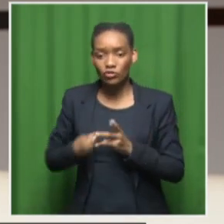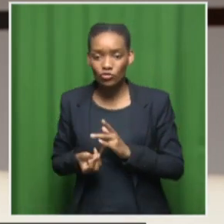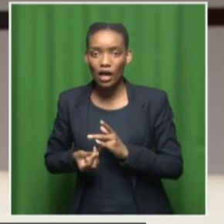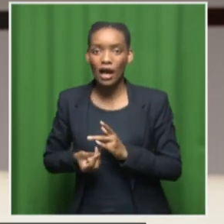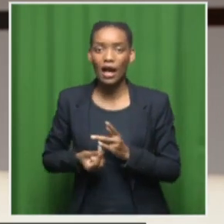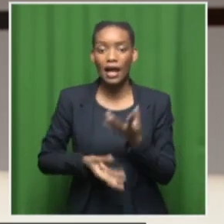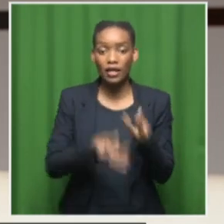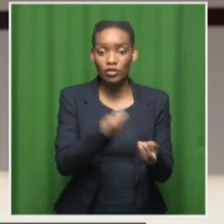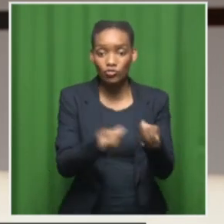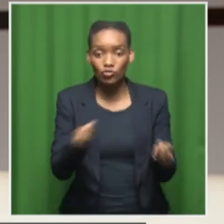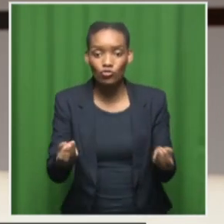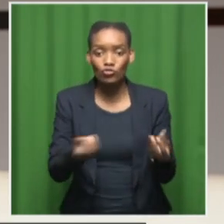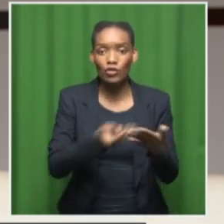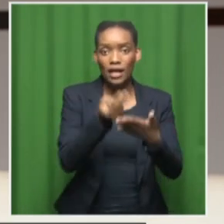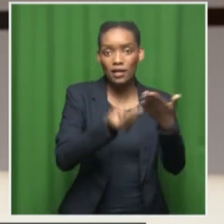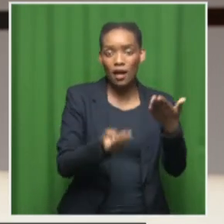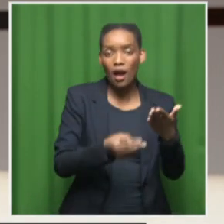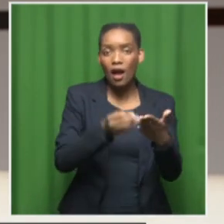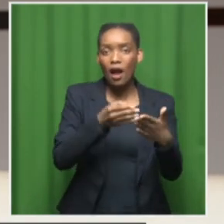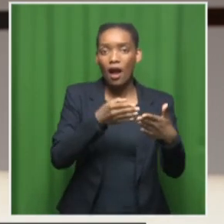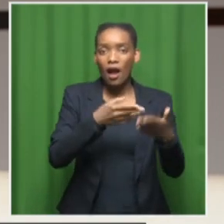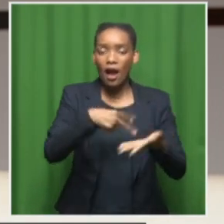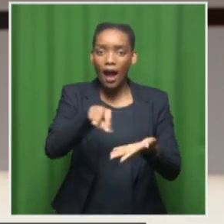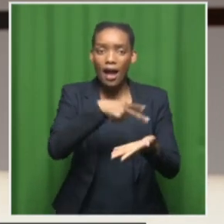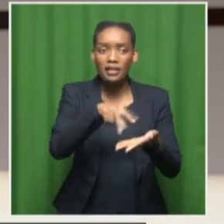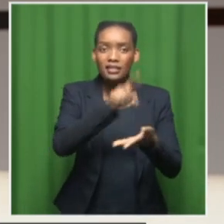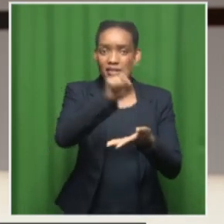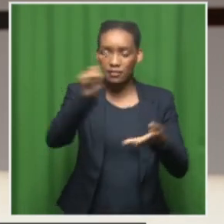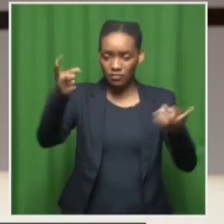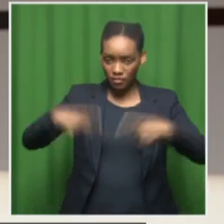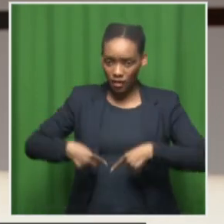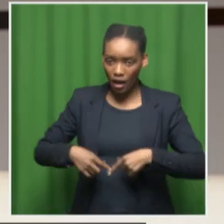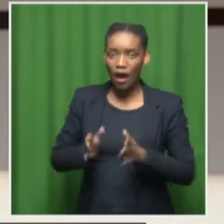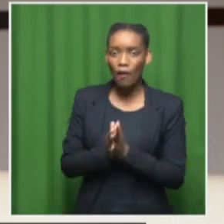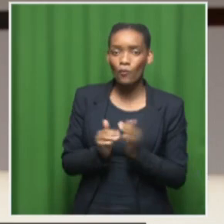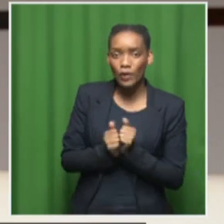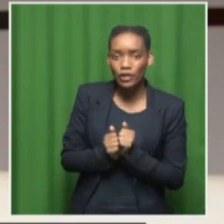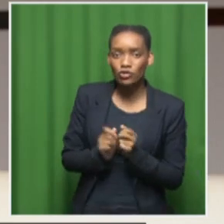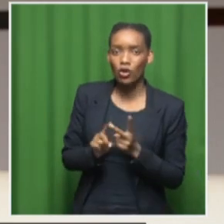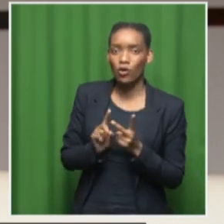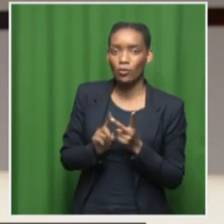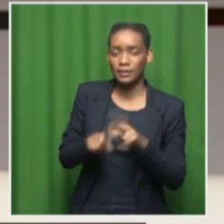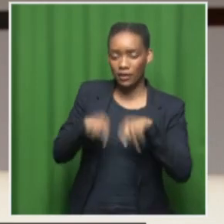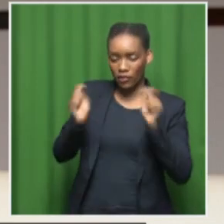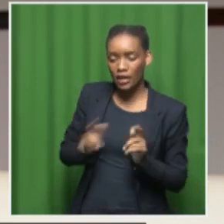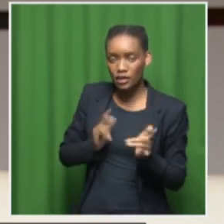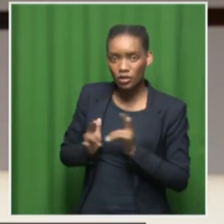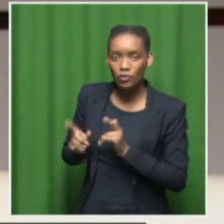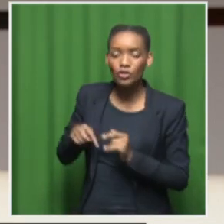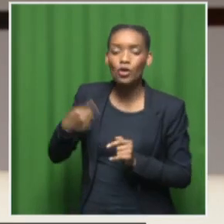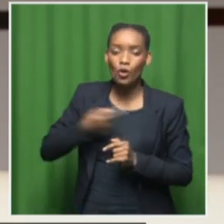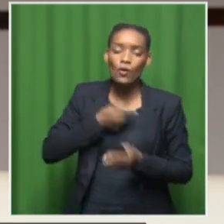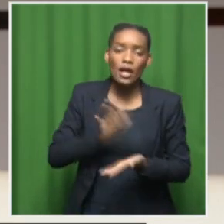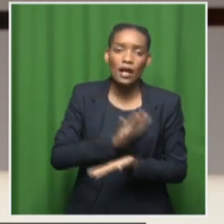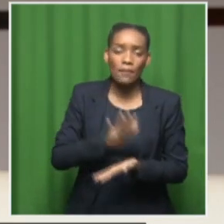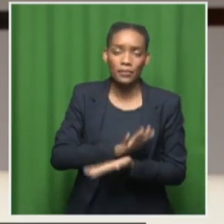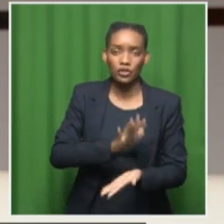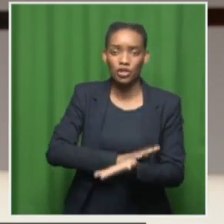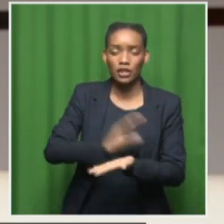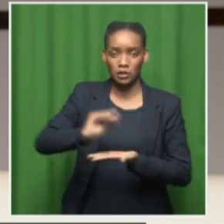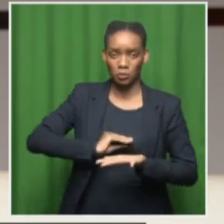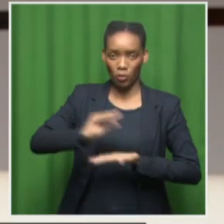children to Joburg to do workshops, to watch theatre, and so we're very grateful for the sponsorship that we do have,